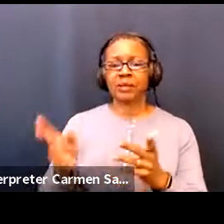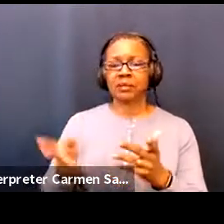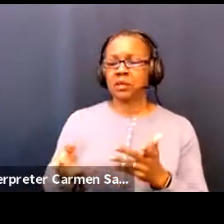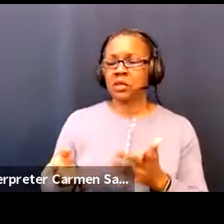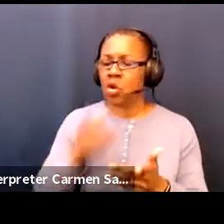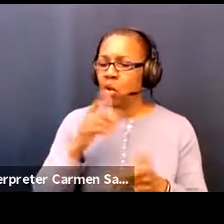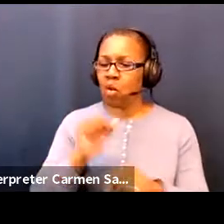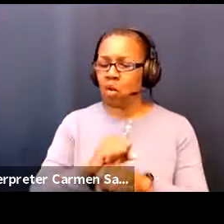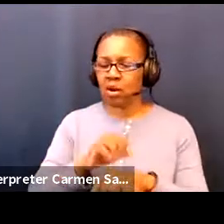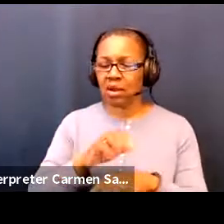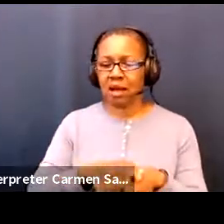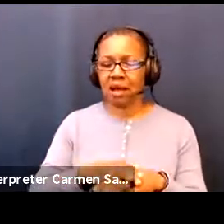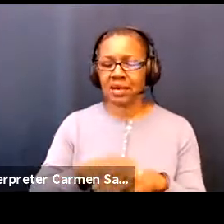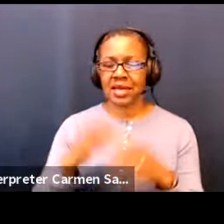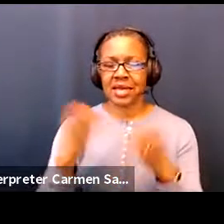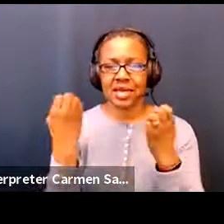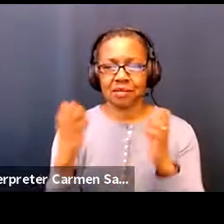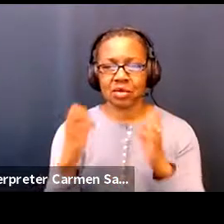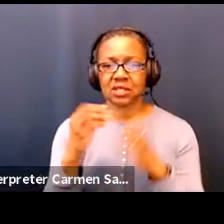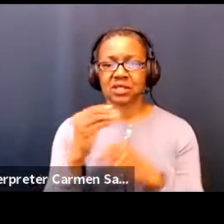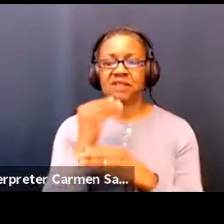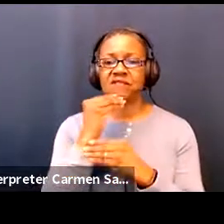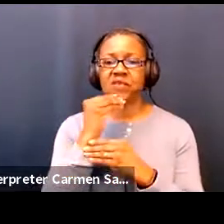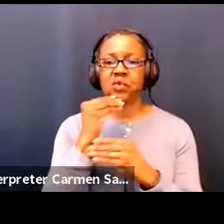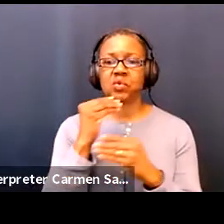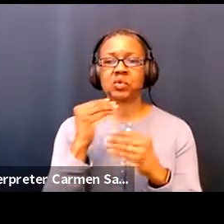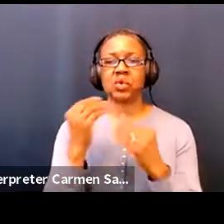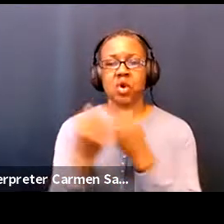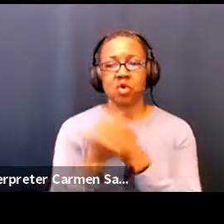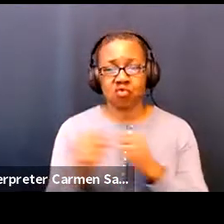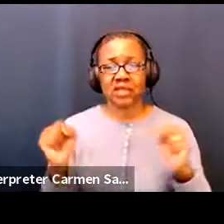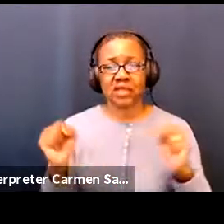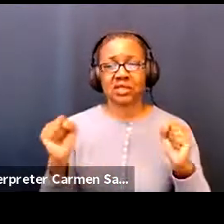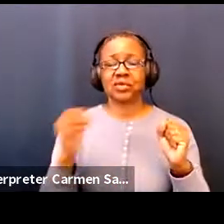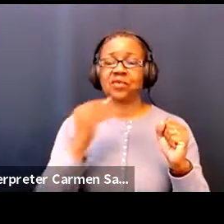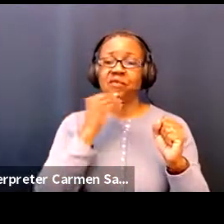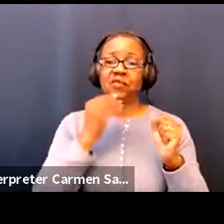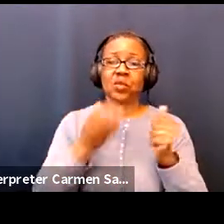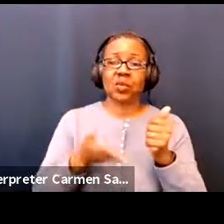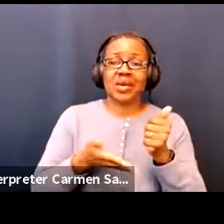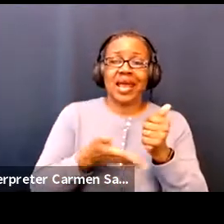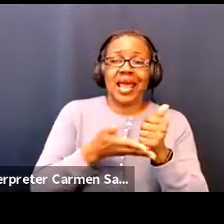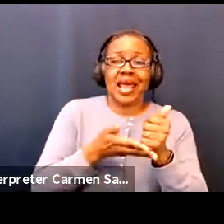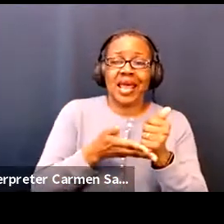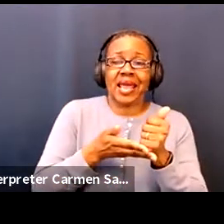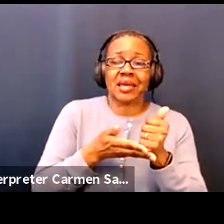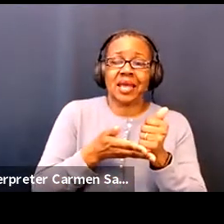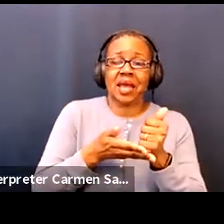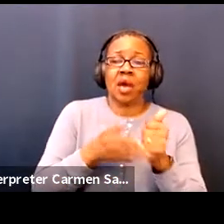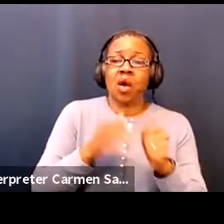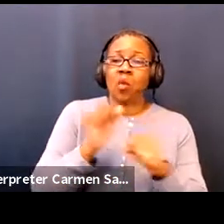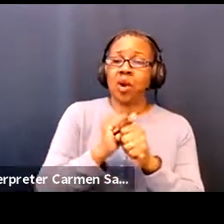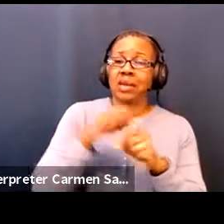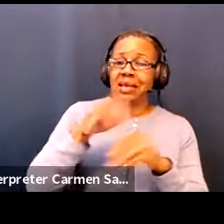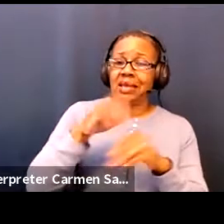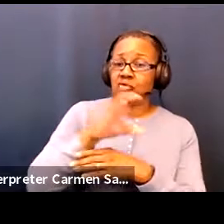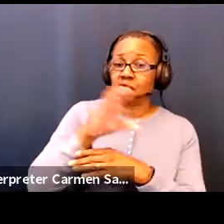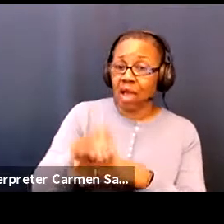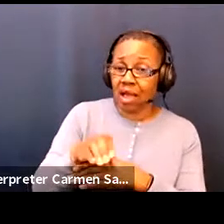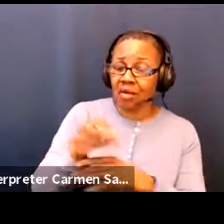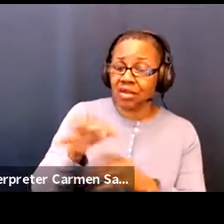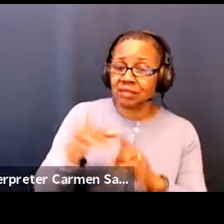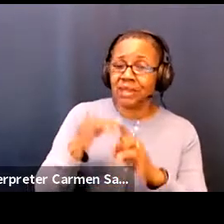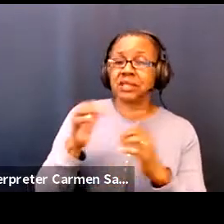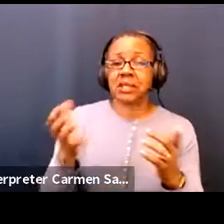on emergency food rescue, food aid work in the city, in particular in